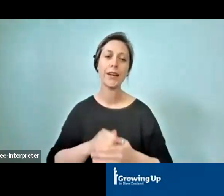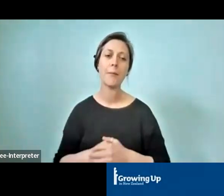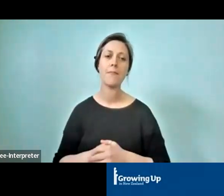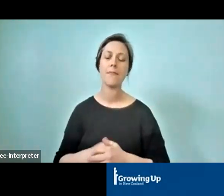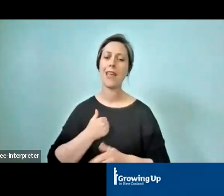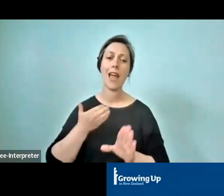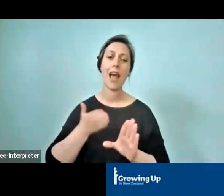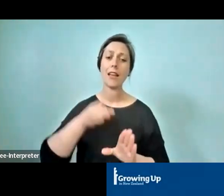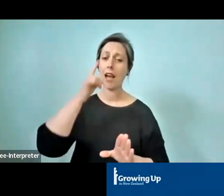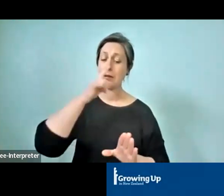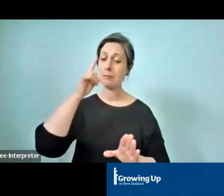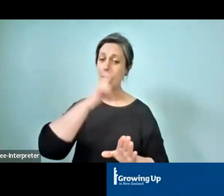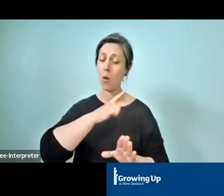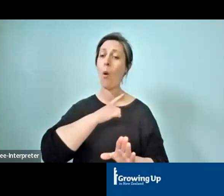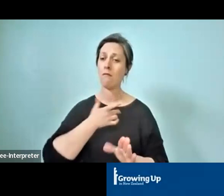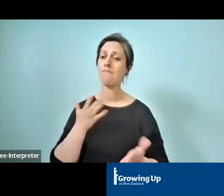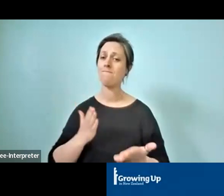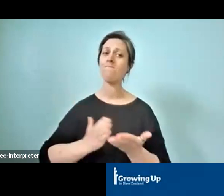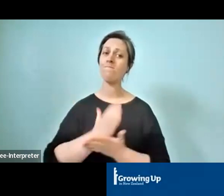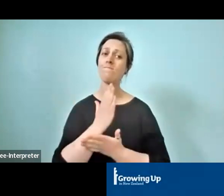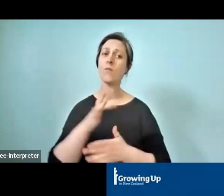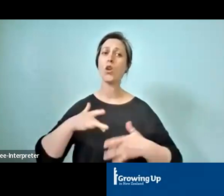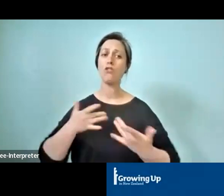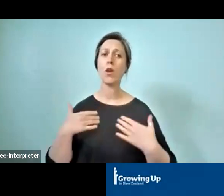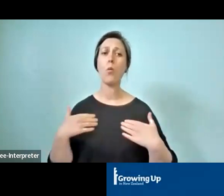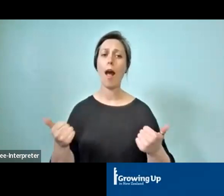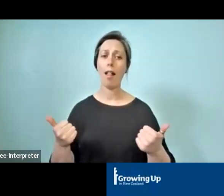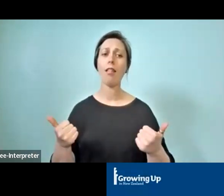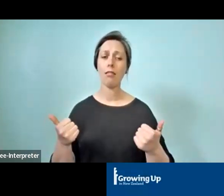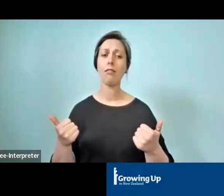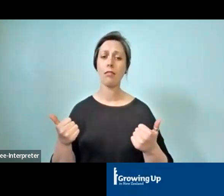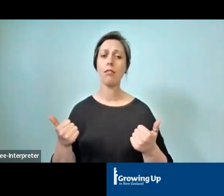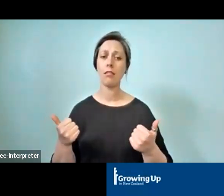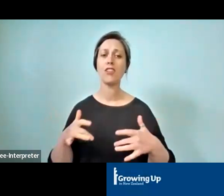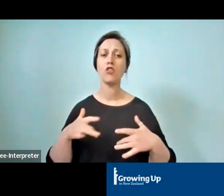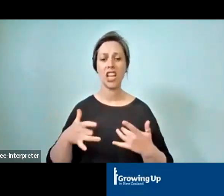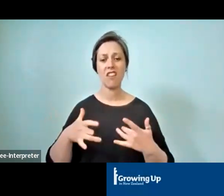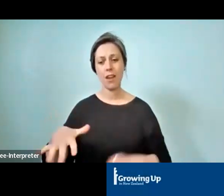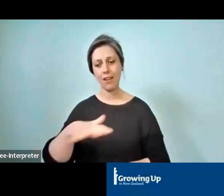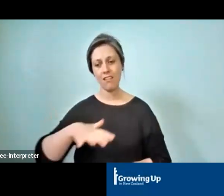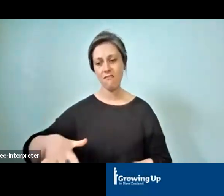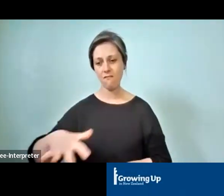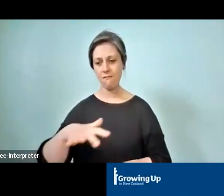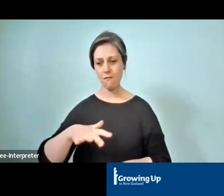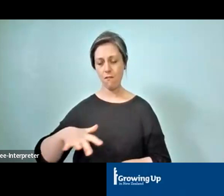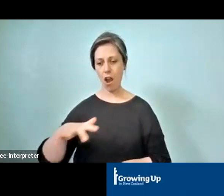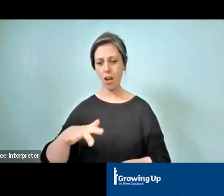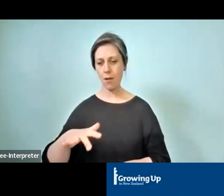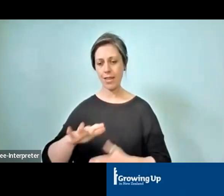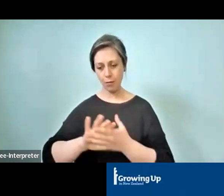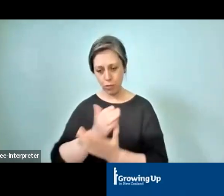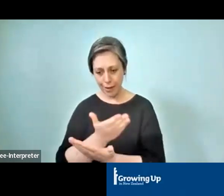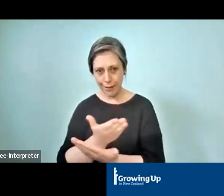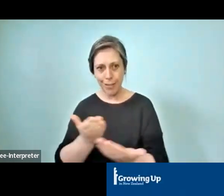young people deserve to feel well and to live in an environment who appreciates and acknowledges